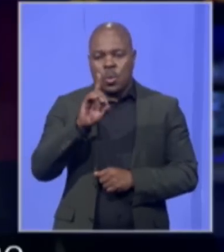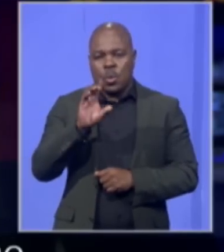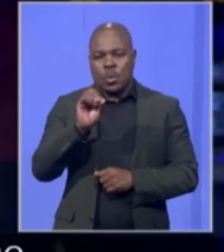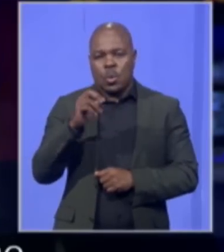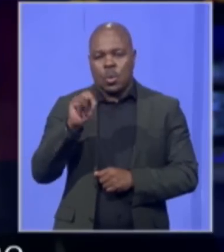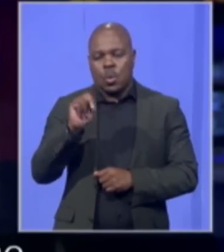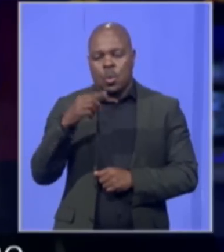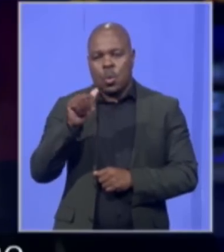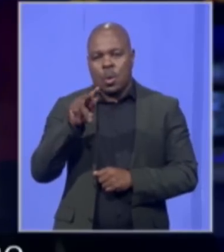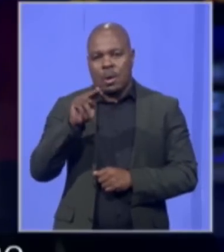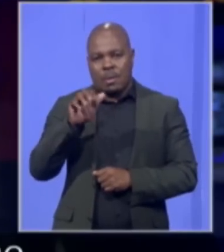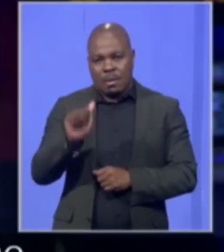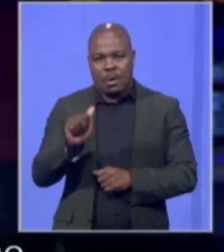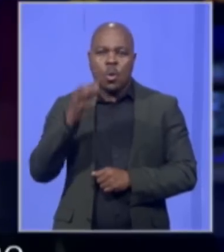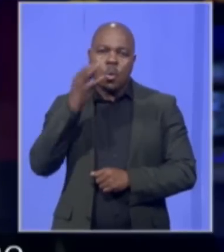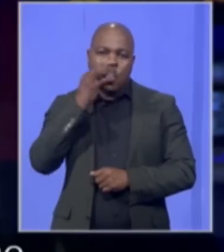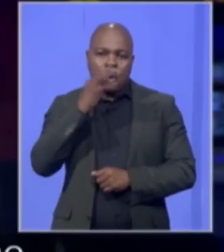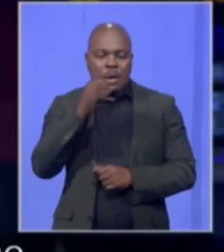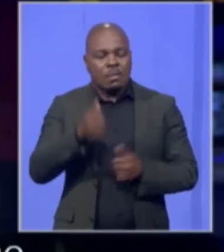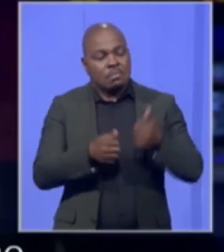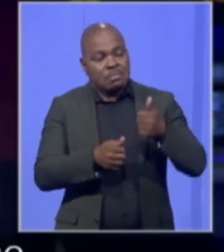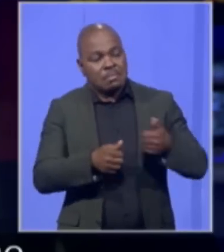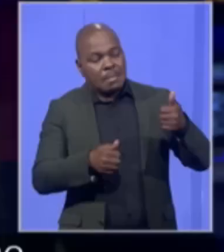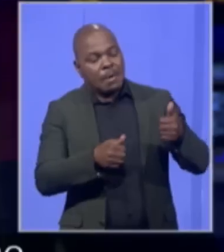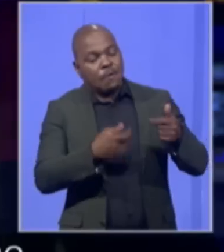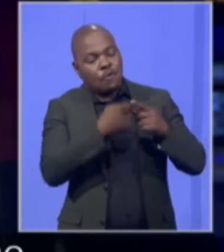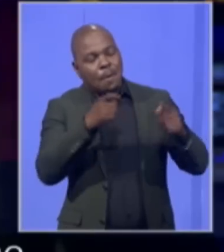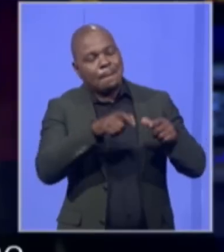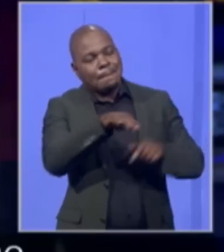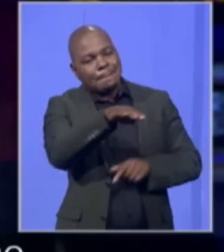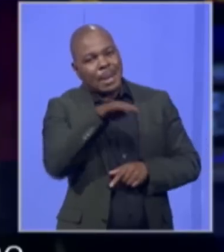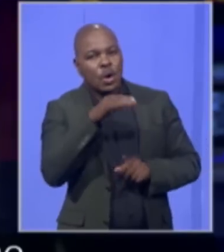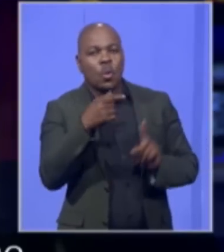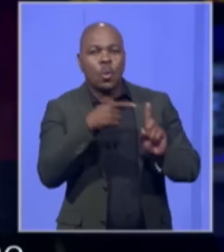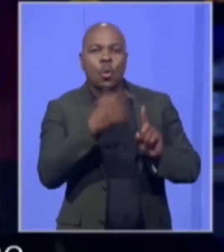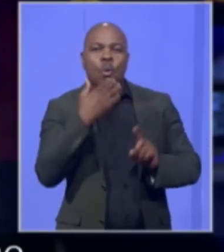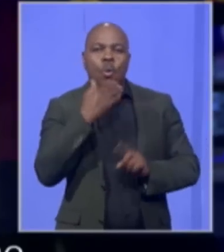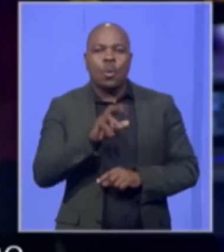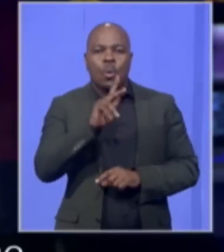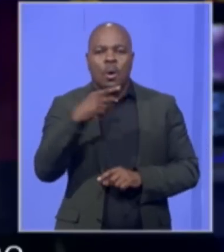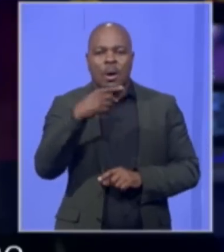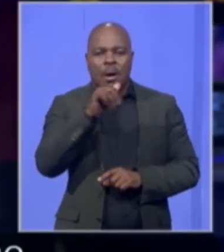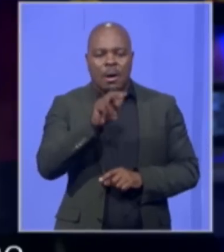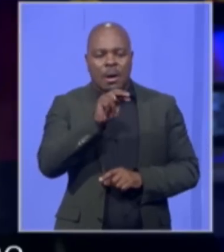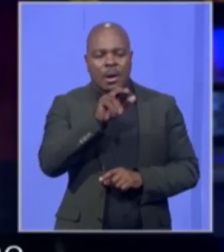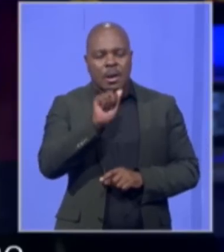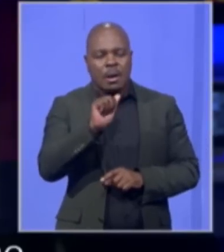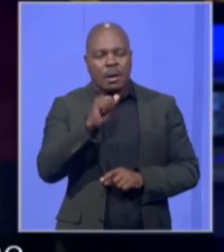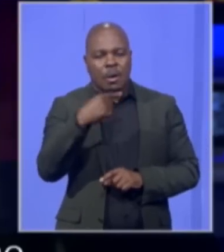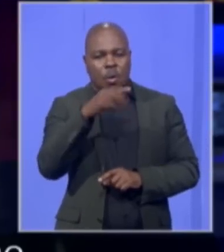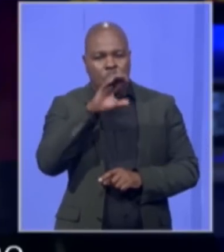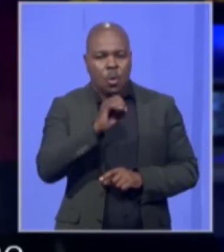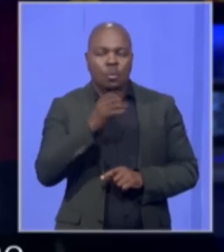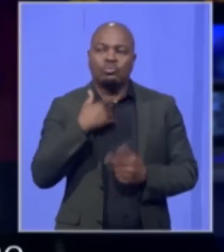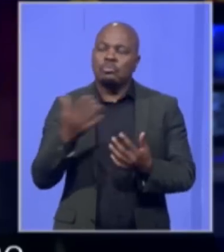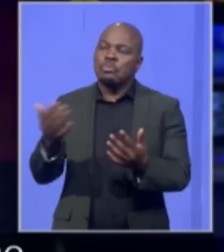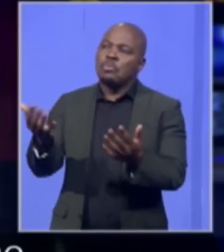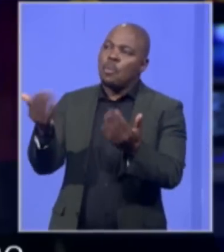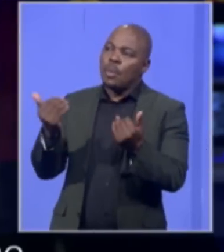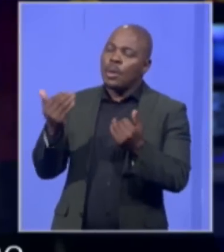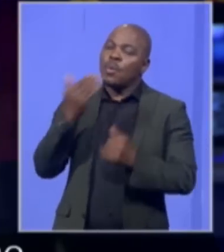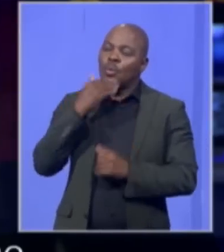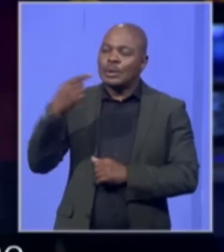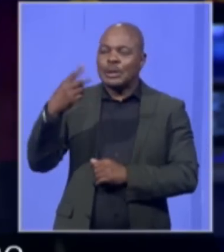musisi wa banka ya Reserve le Setla Kganyago ba amohetse matona a ditjhelete a dinaha